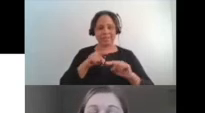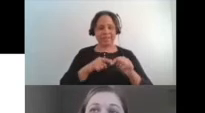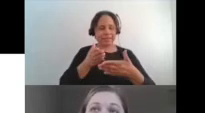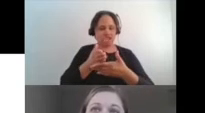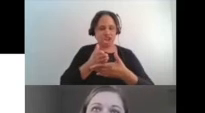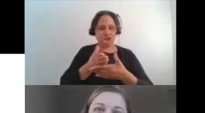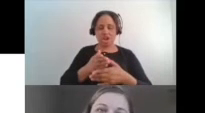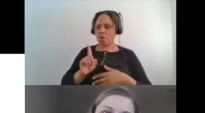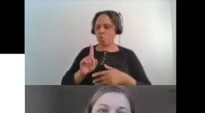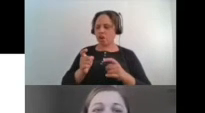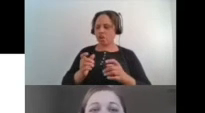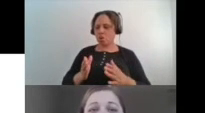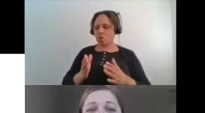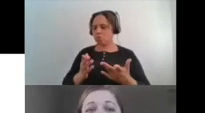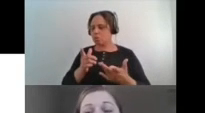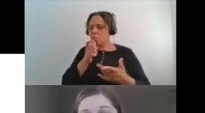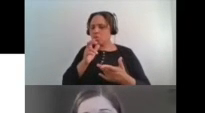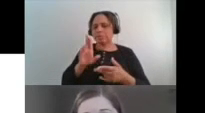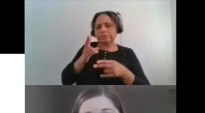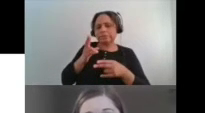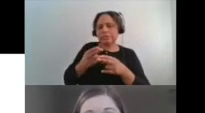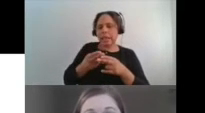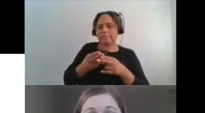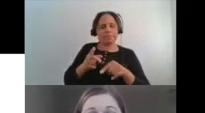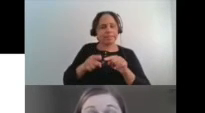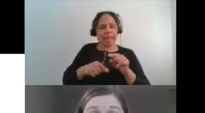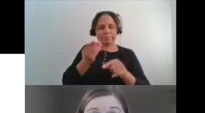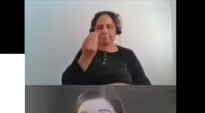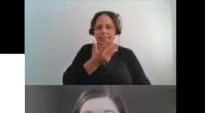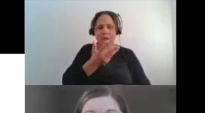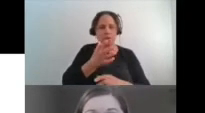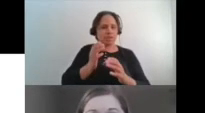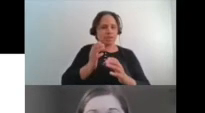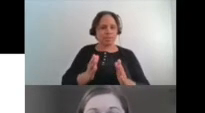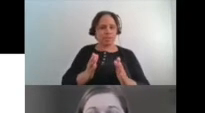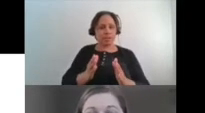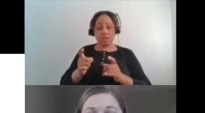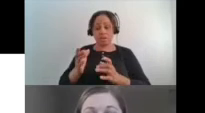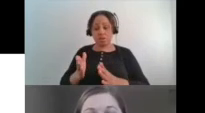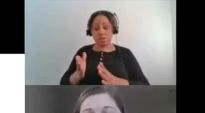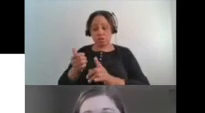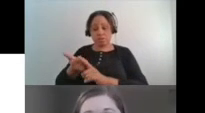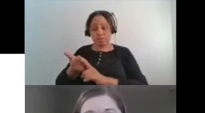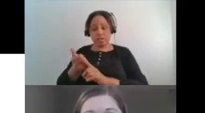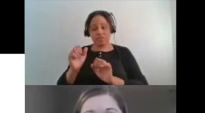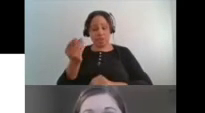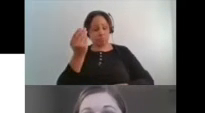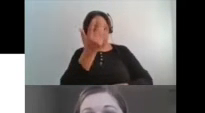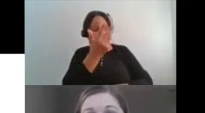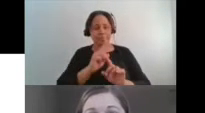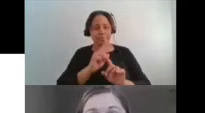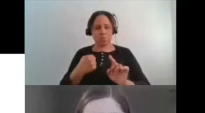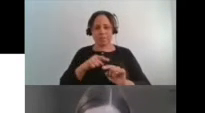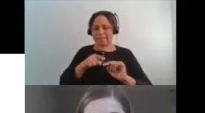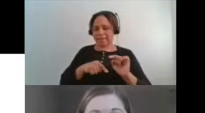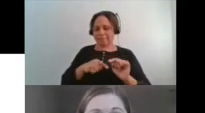is in evaluation, who the donor is with the recipient. The donor can share that information with the recipient, but we cannot as the transplant